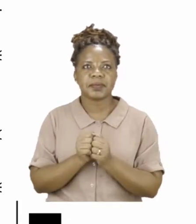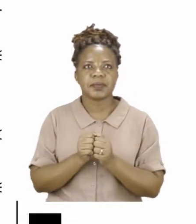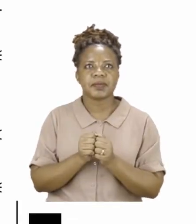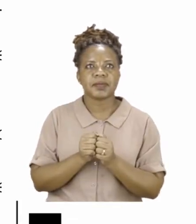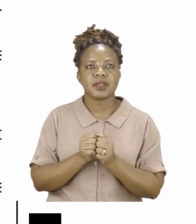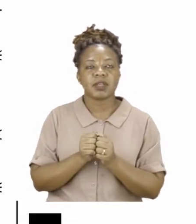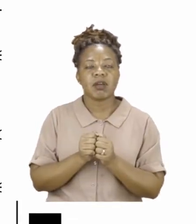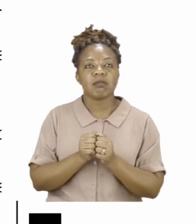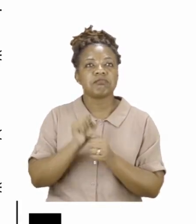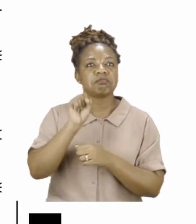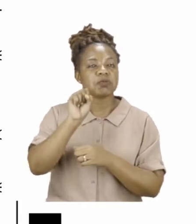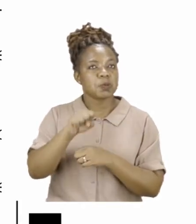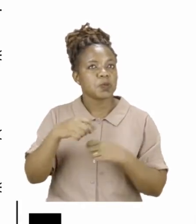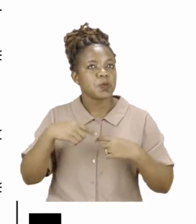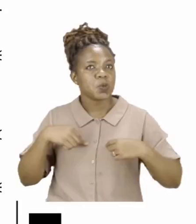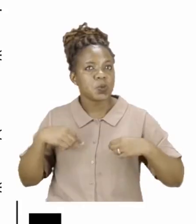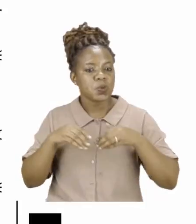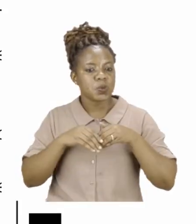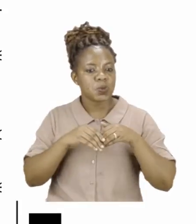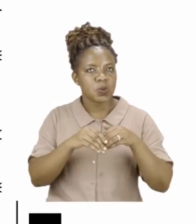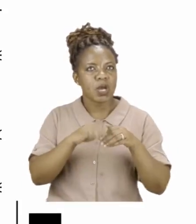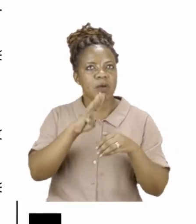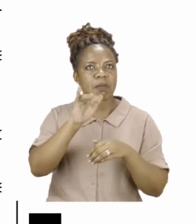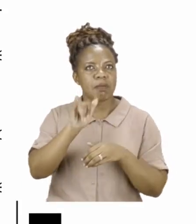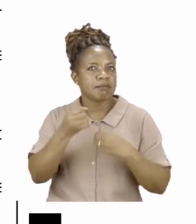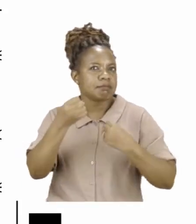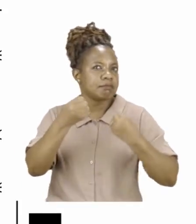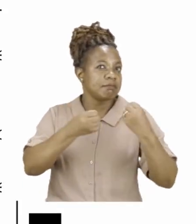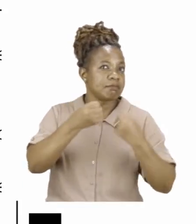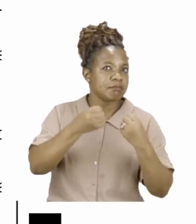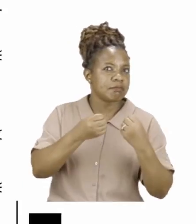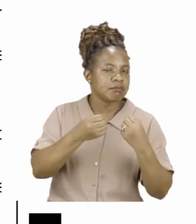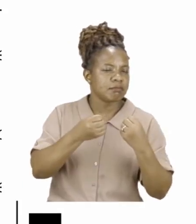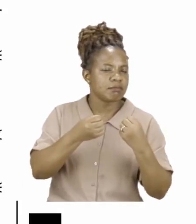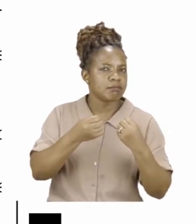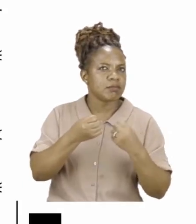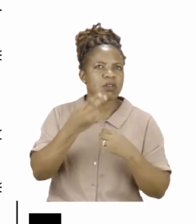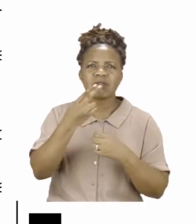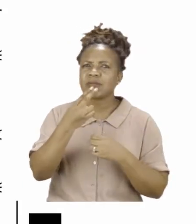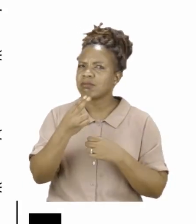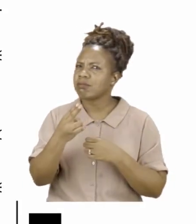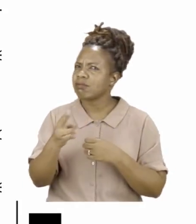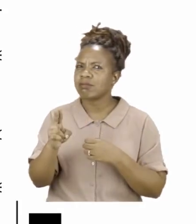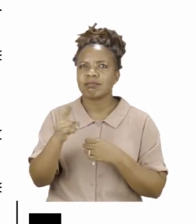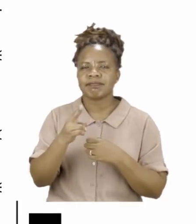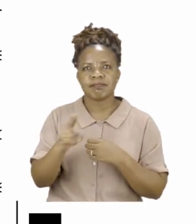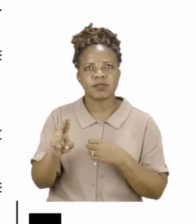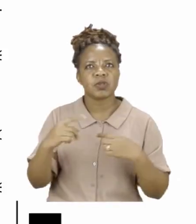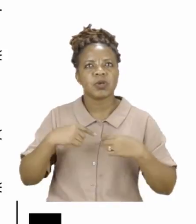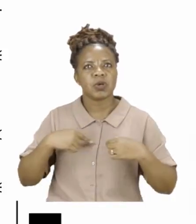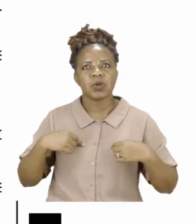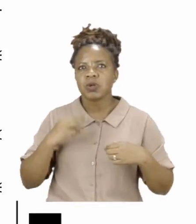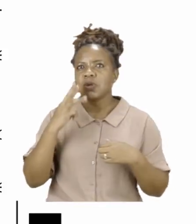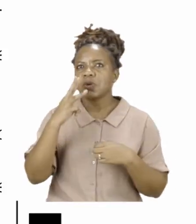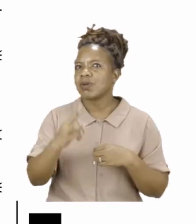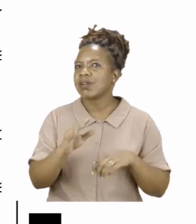Could we travel by car? No ways. We will